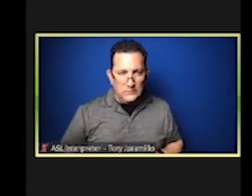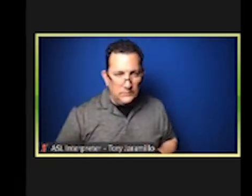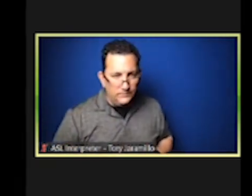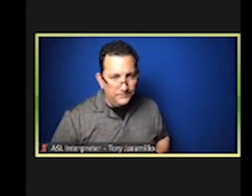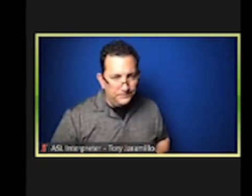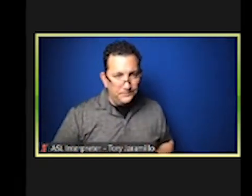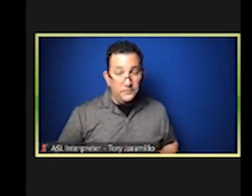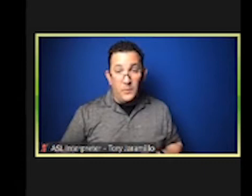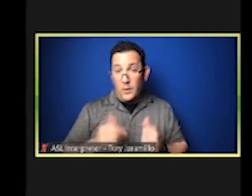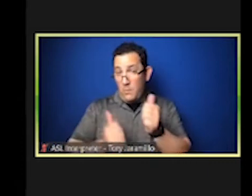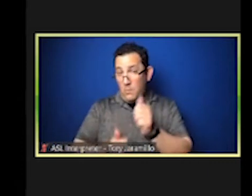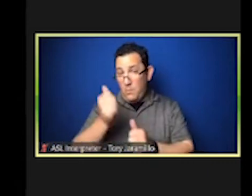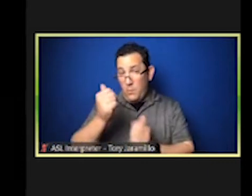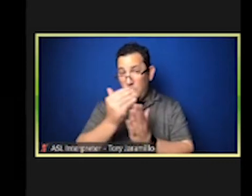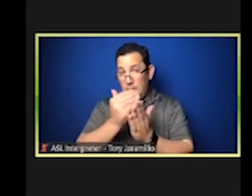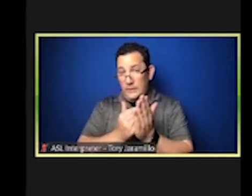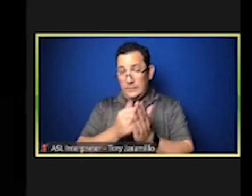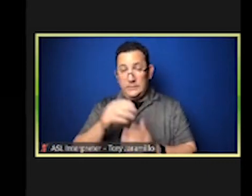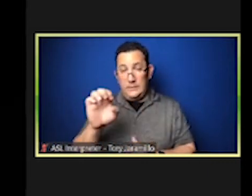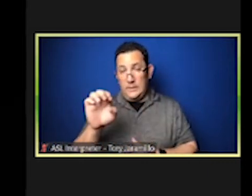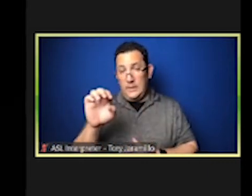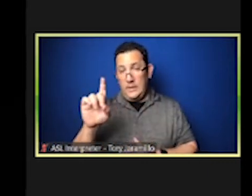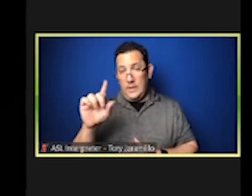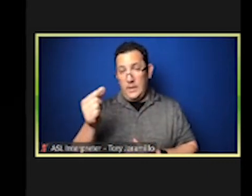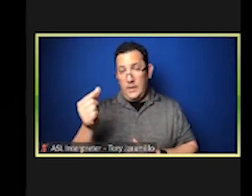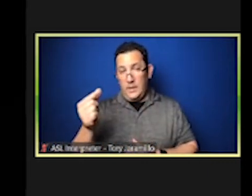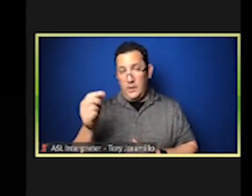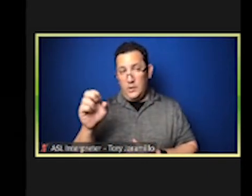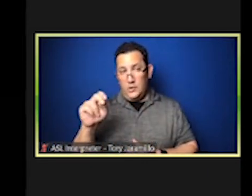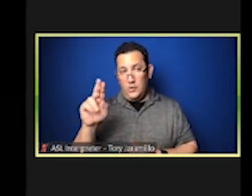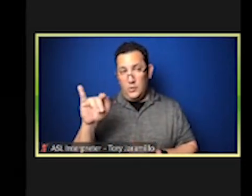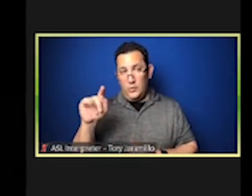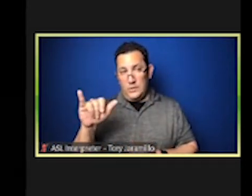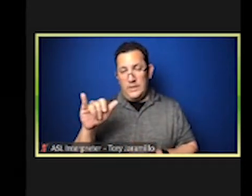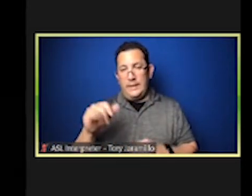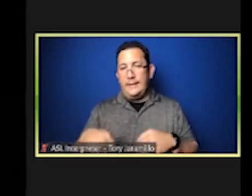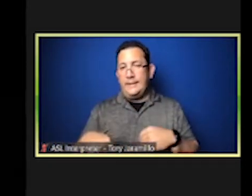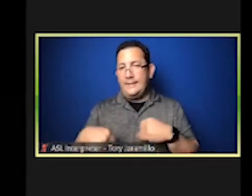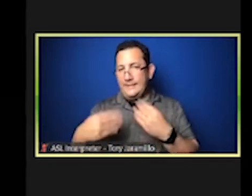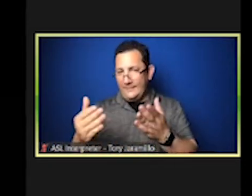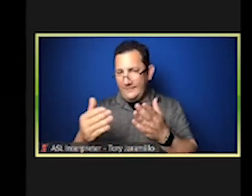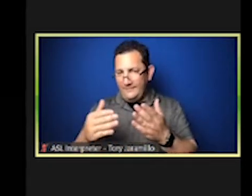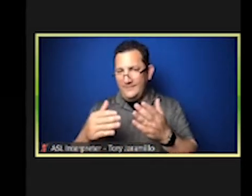Most lessons in Edgenuity will provide students with access to guided notes.